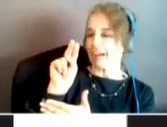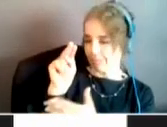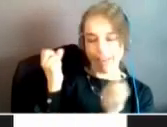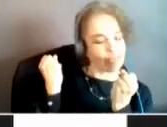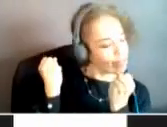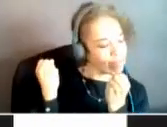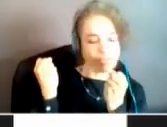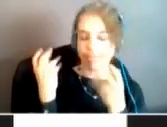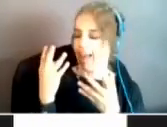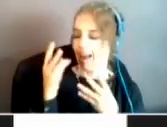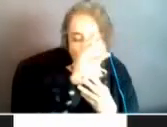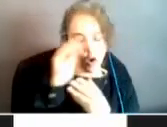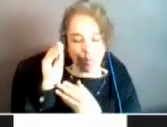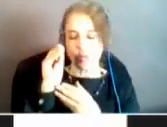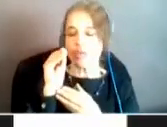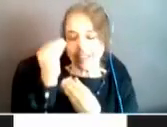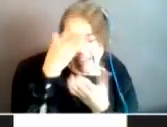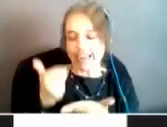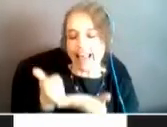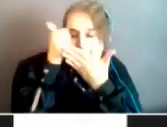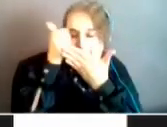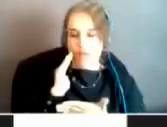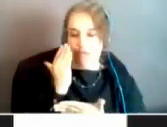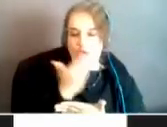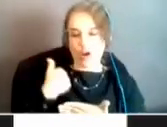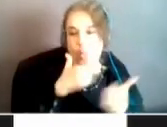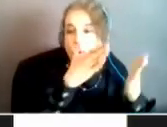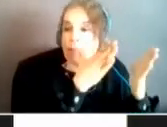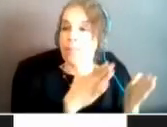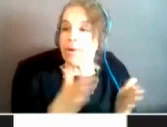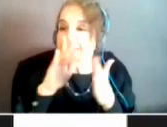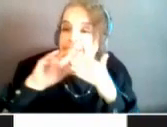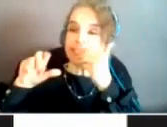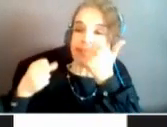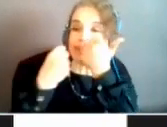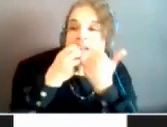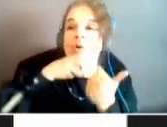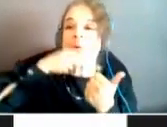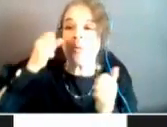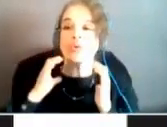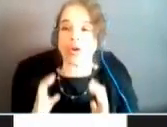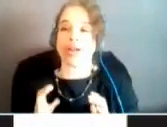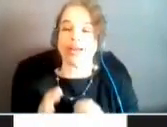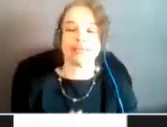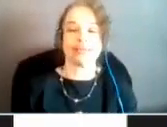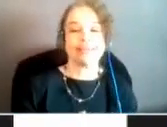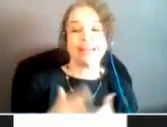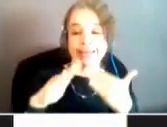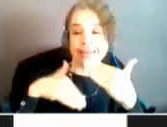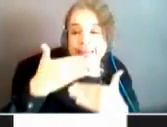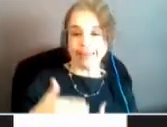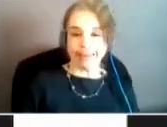data that can also be very helpful for us as we plan to support our older clients. Next